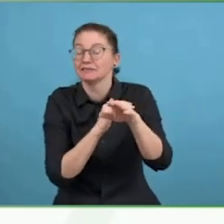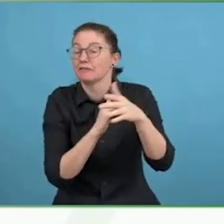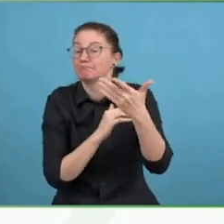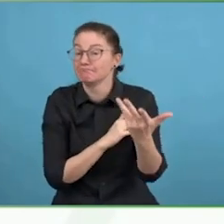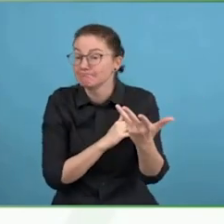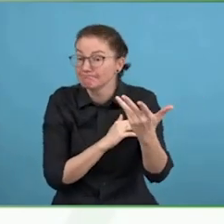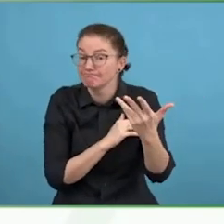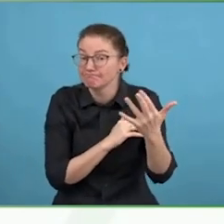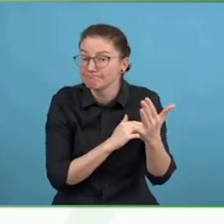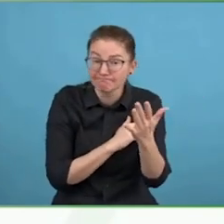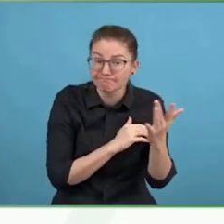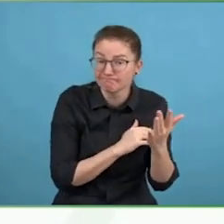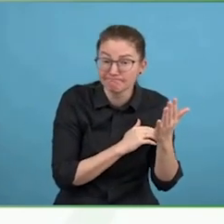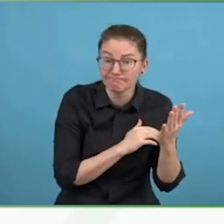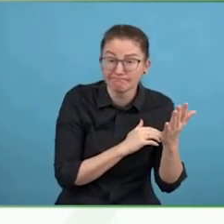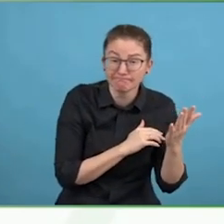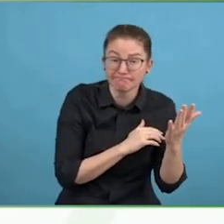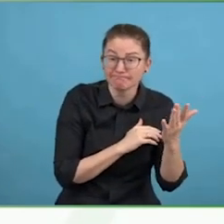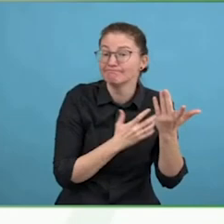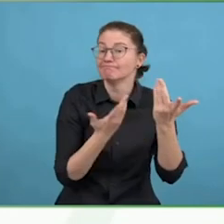and for the